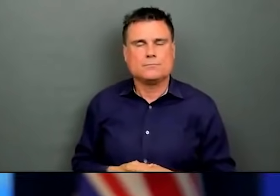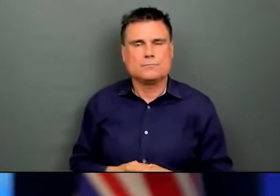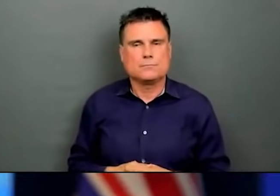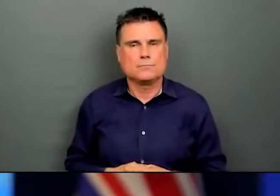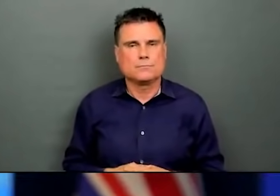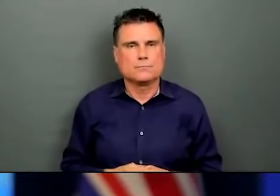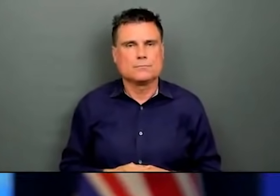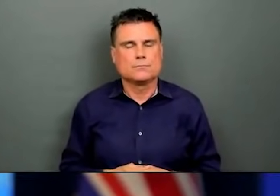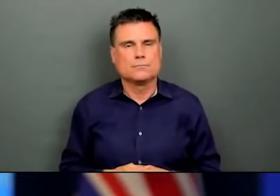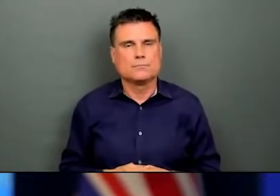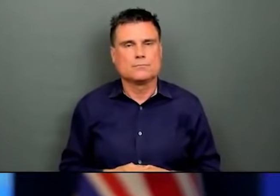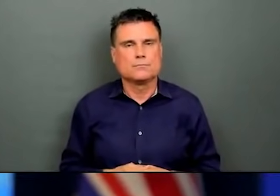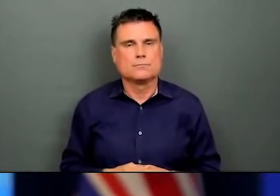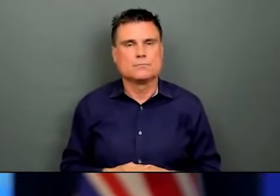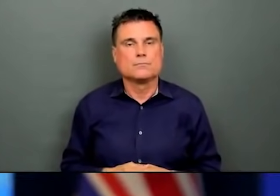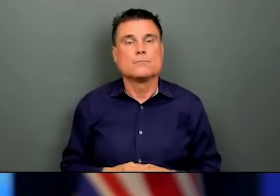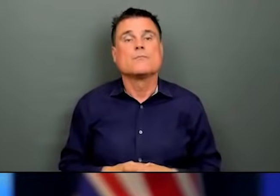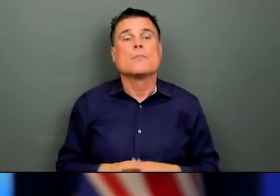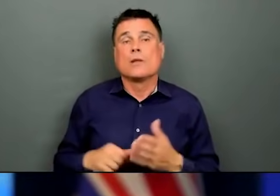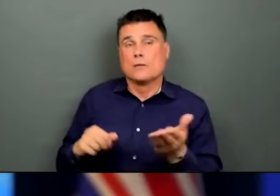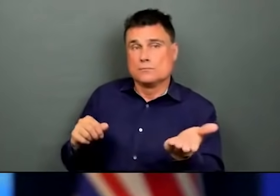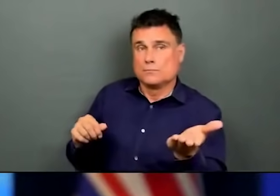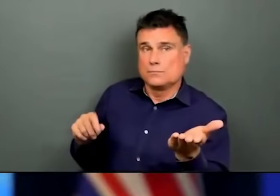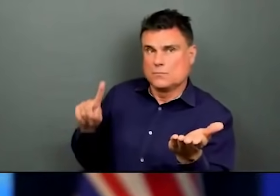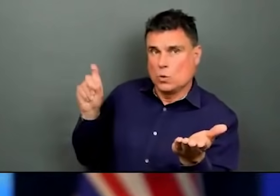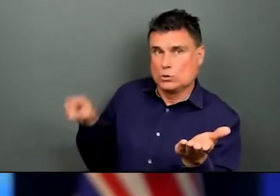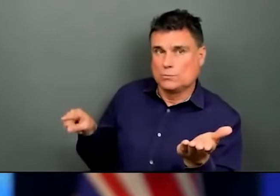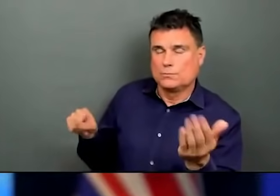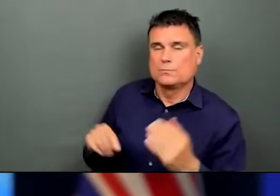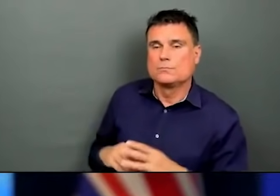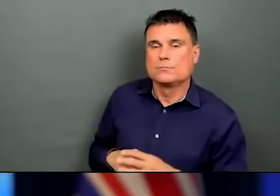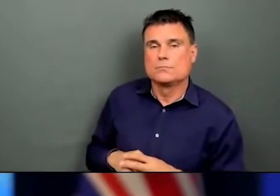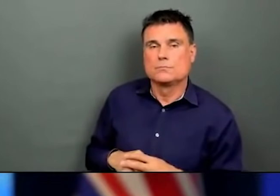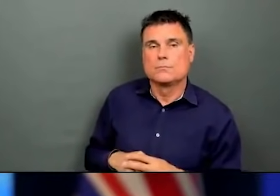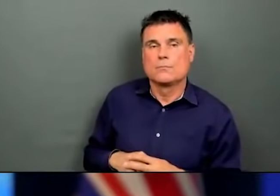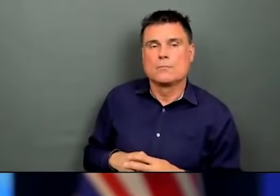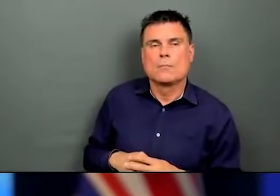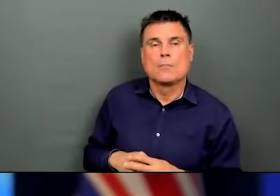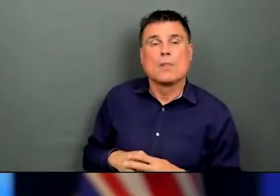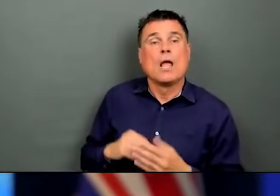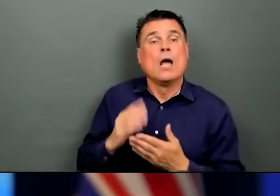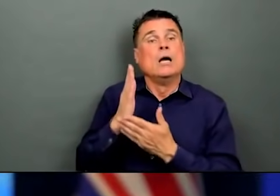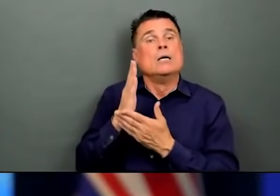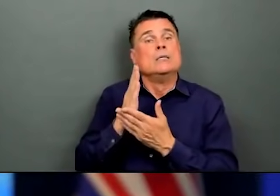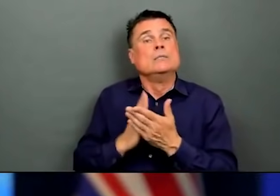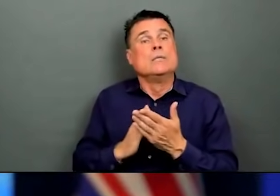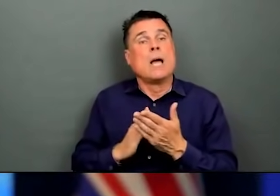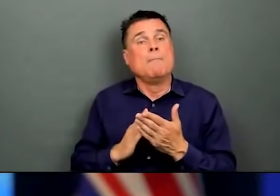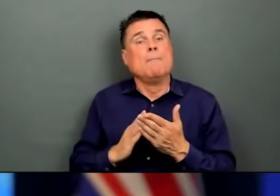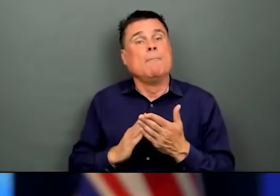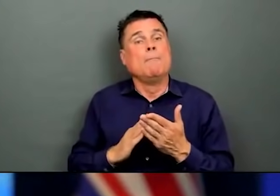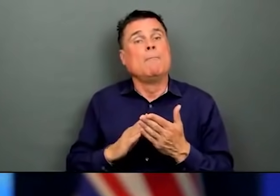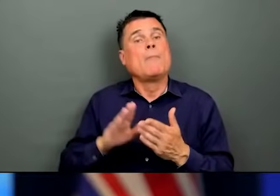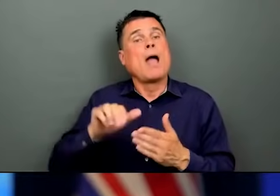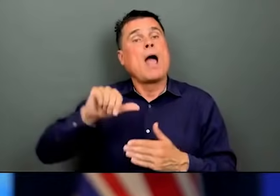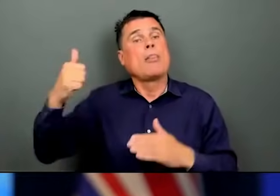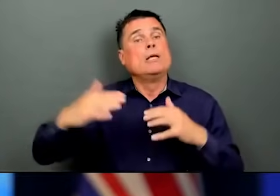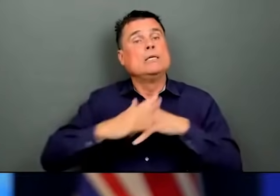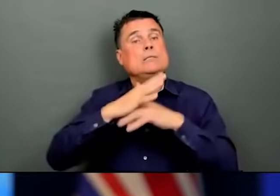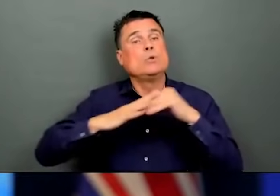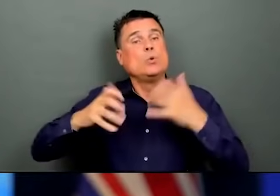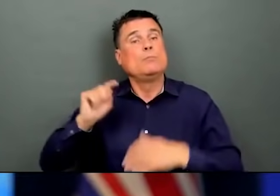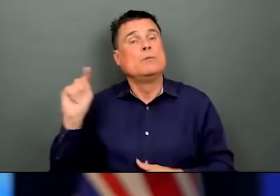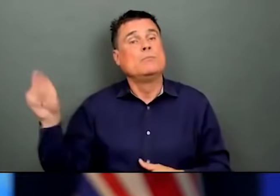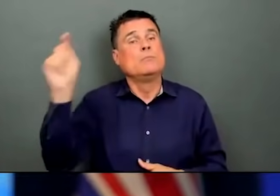with you on Monday. There are other First Nations who have requested old growth logging deferrals. I'm wondering if you plan to also